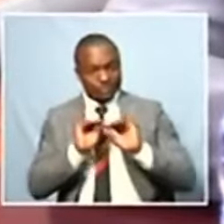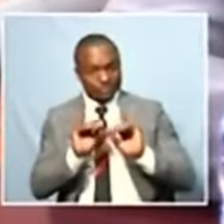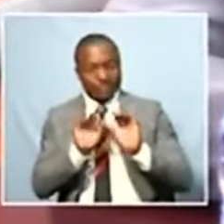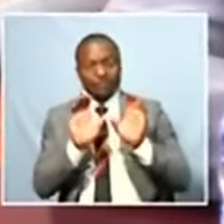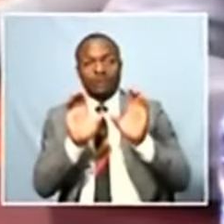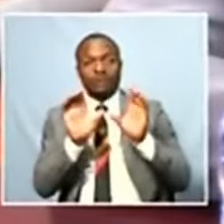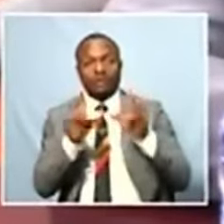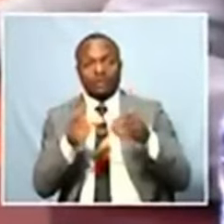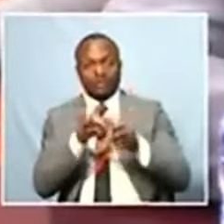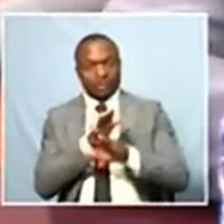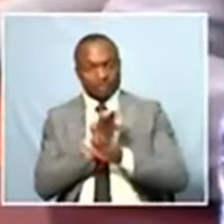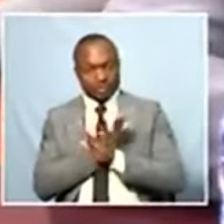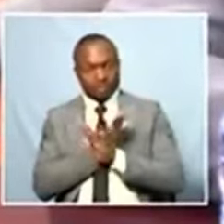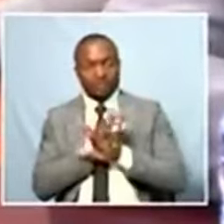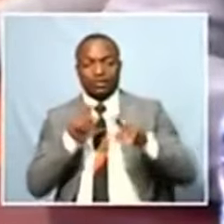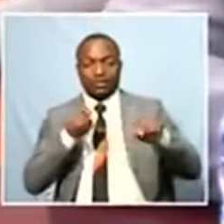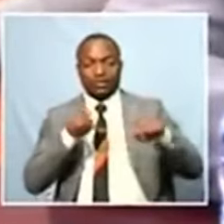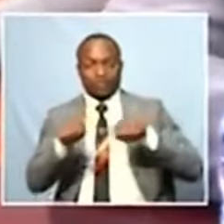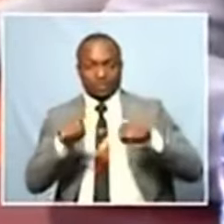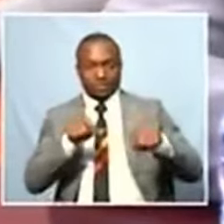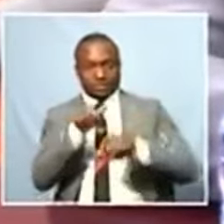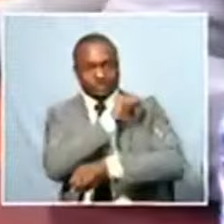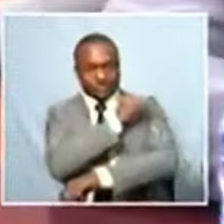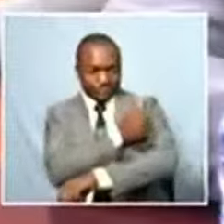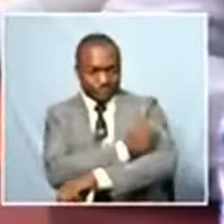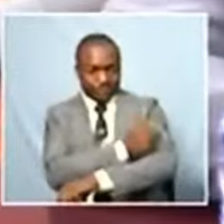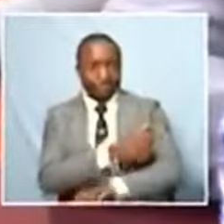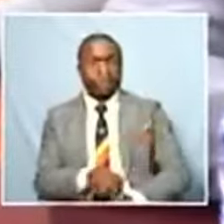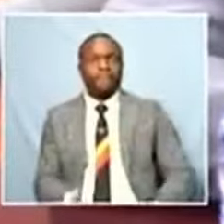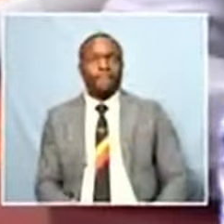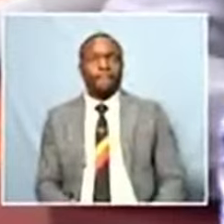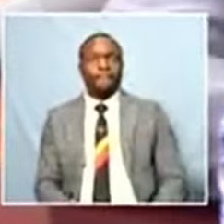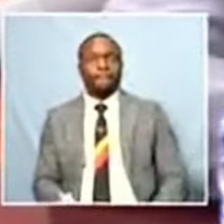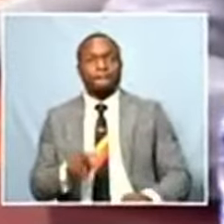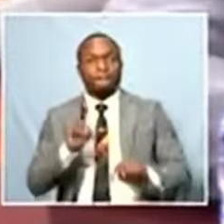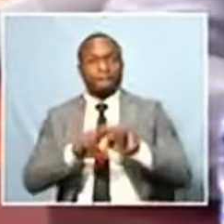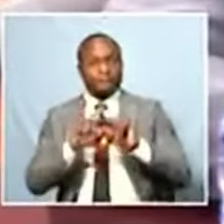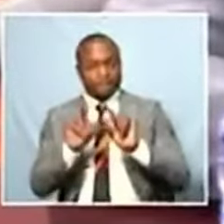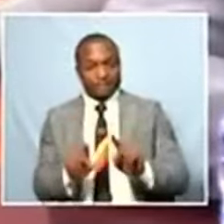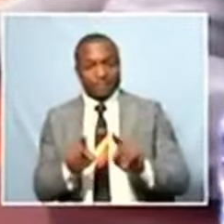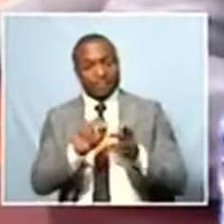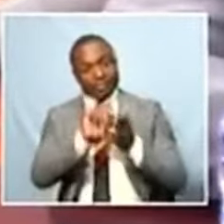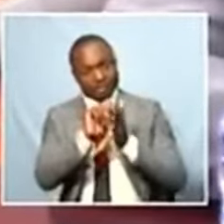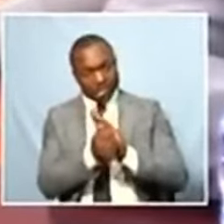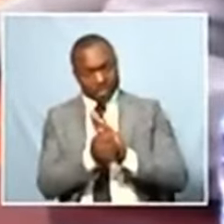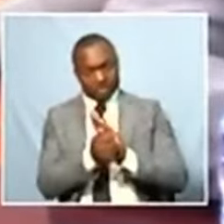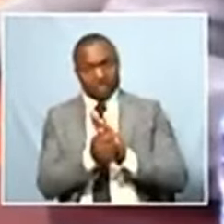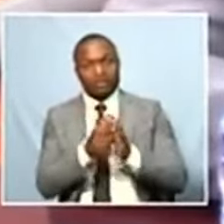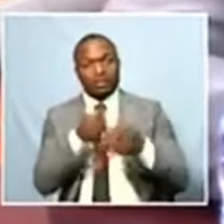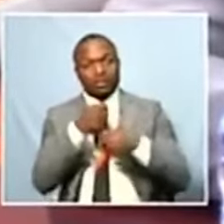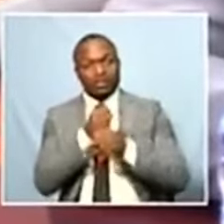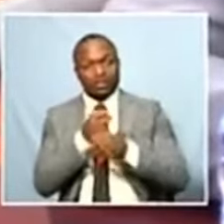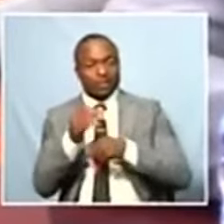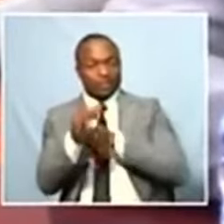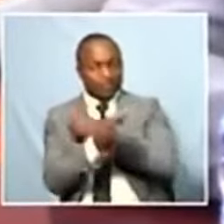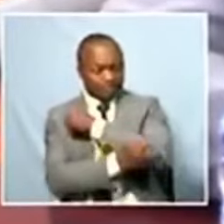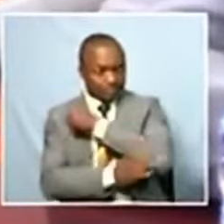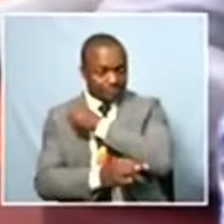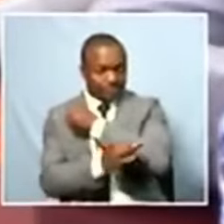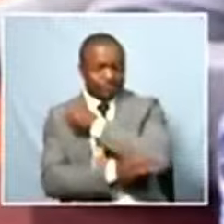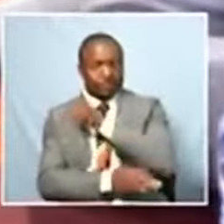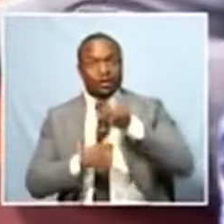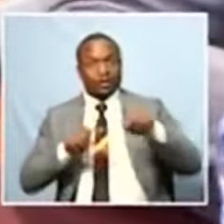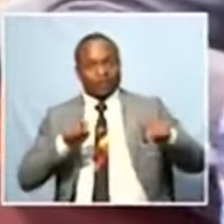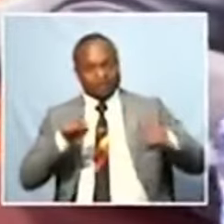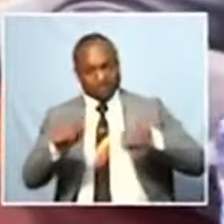of Zambia as a regulatory authority. Chair, while the Act laid a solid foundation for the regulation of the